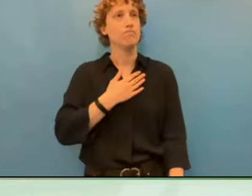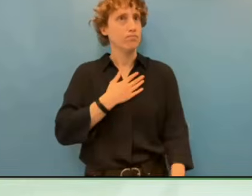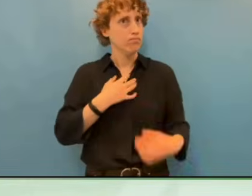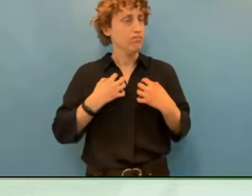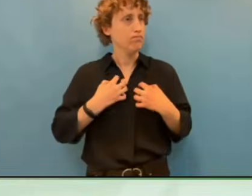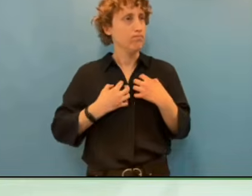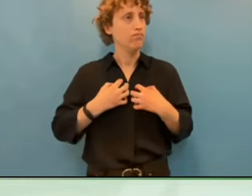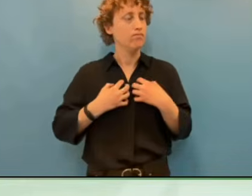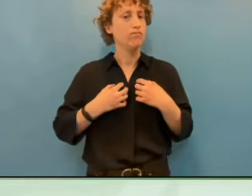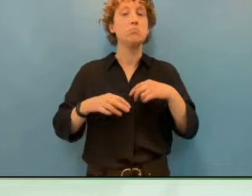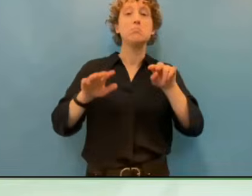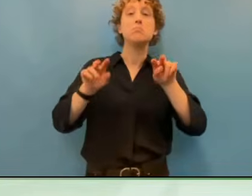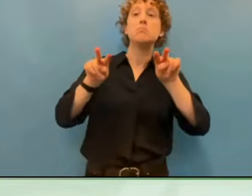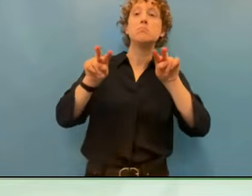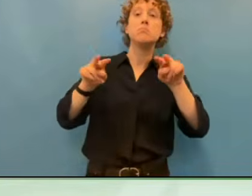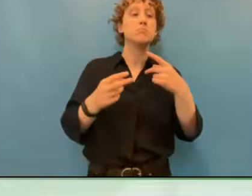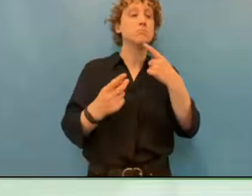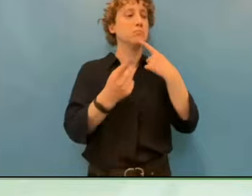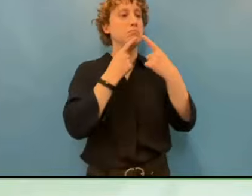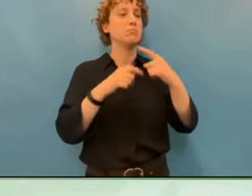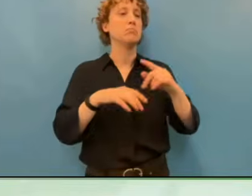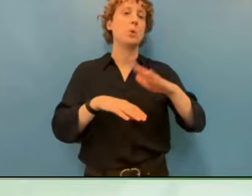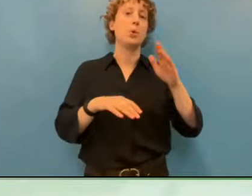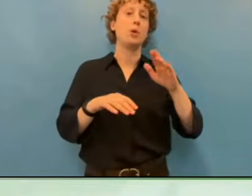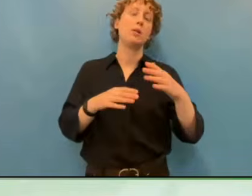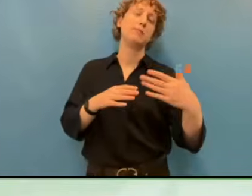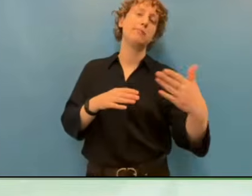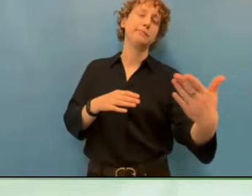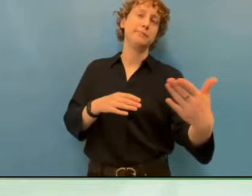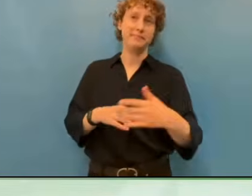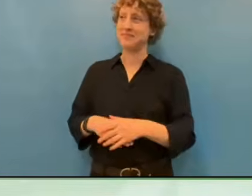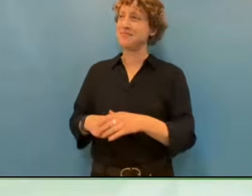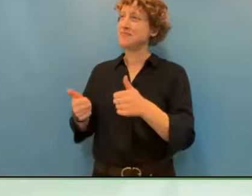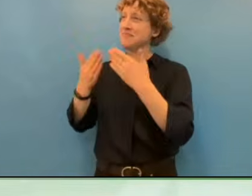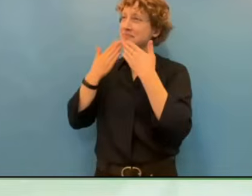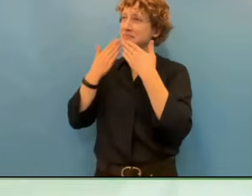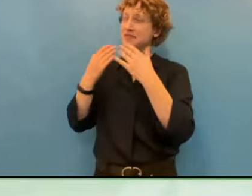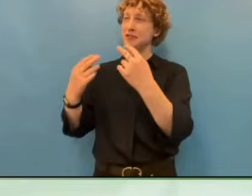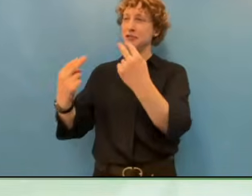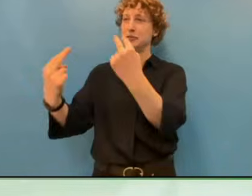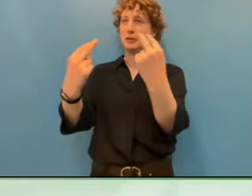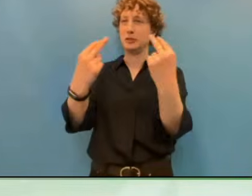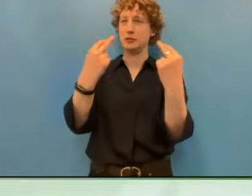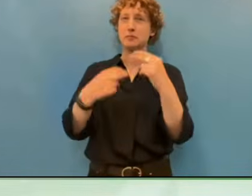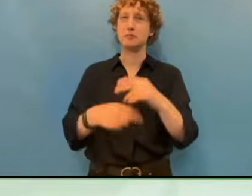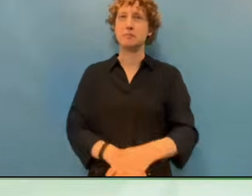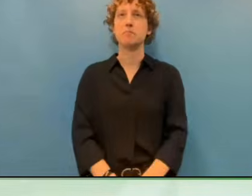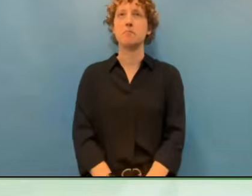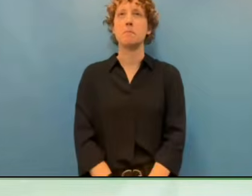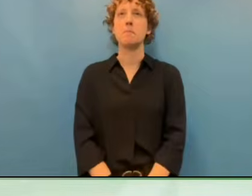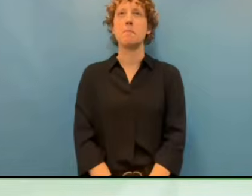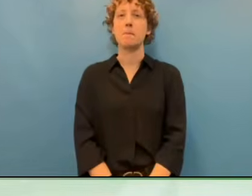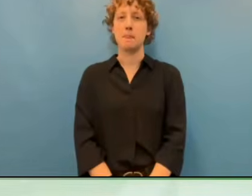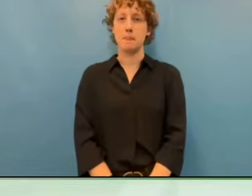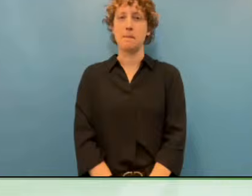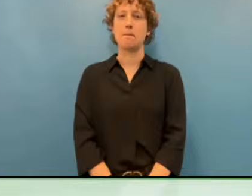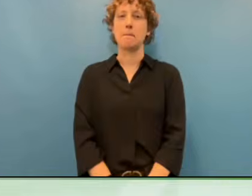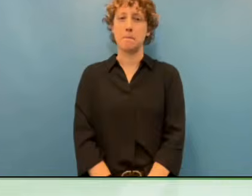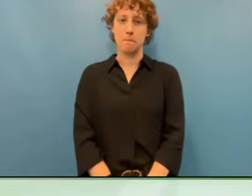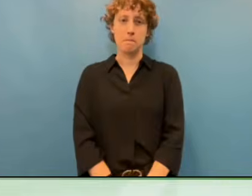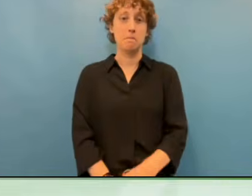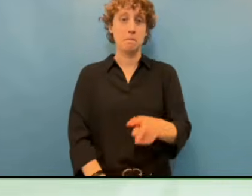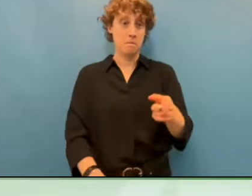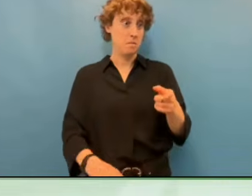this conversation offline as well. And thank you, everybody, for watching along. Please do reach out on LinkedIn. I'm